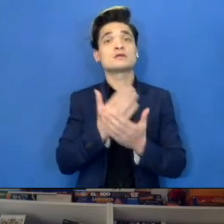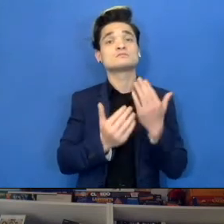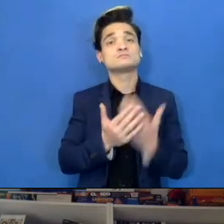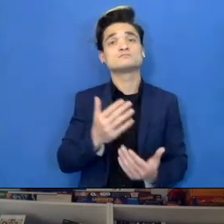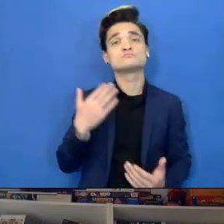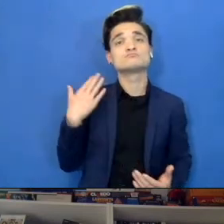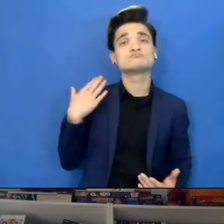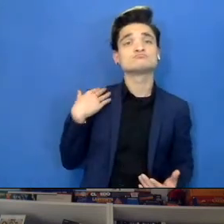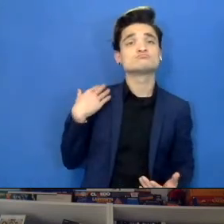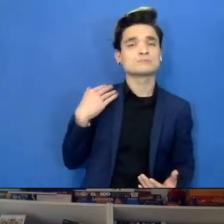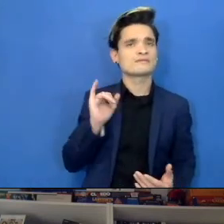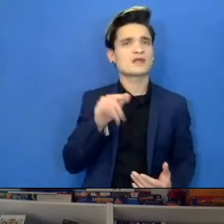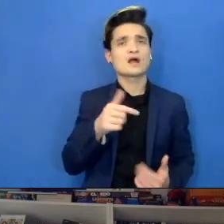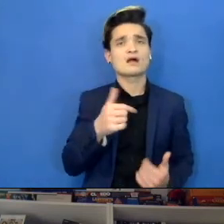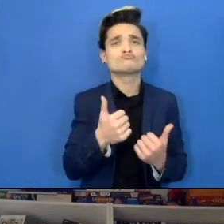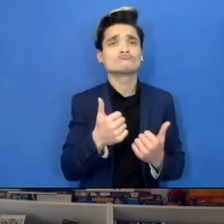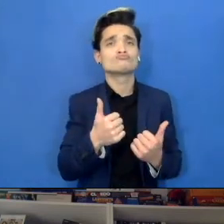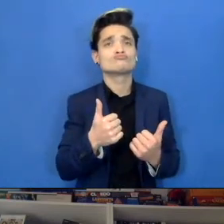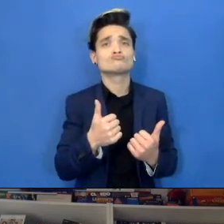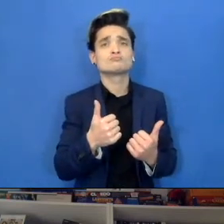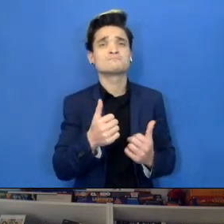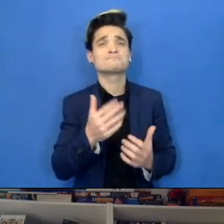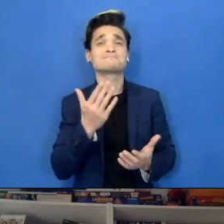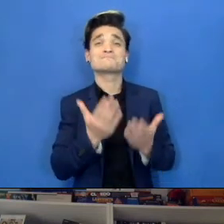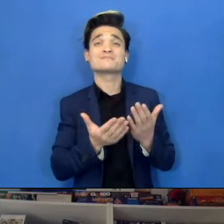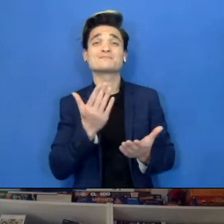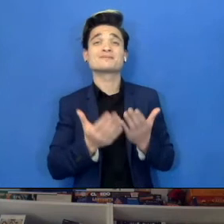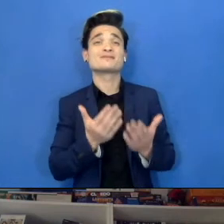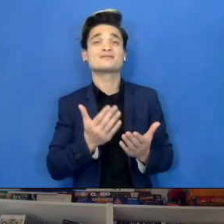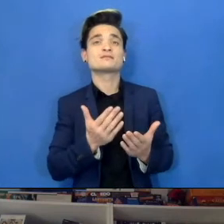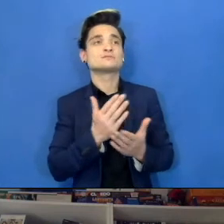my shoulder. So I will retract my consent.